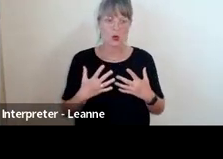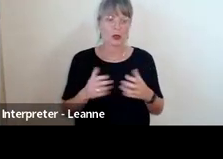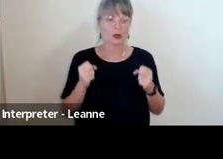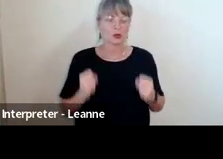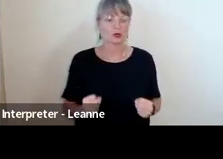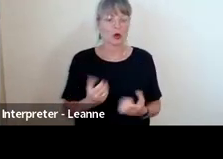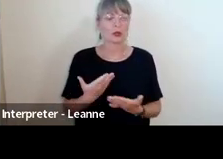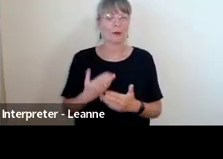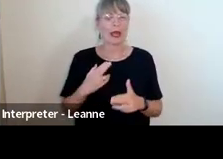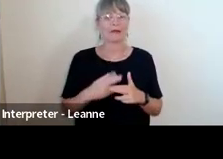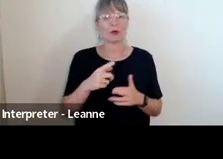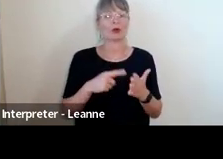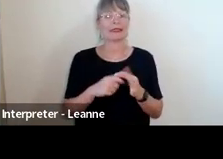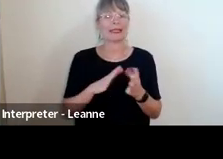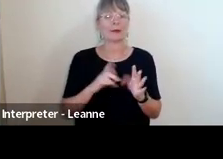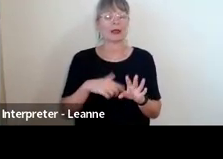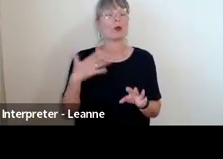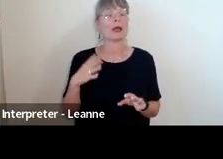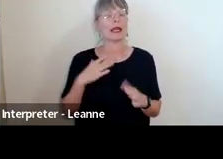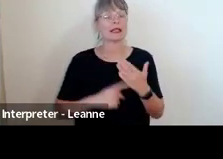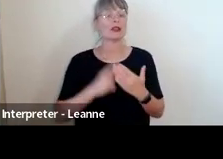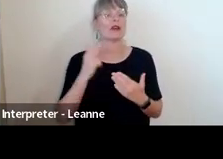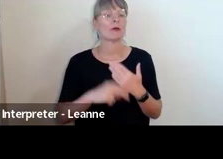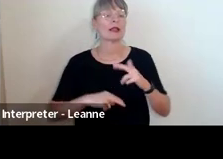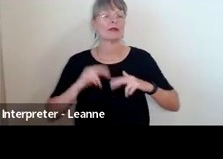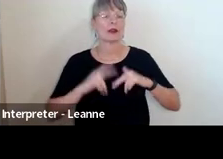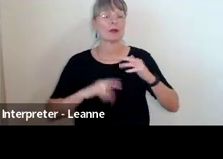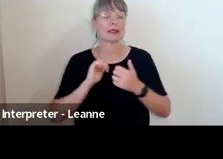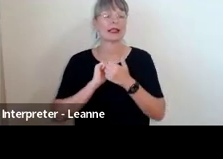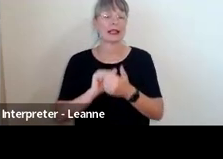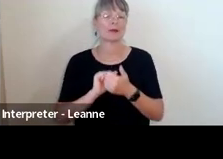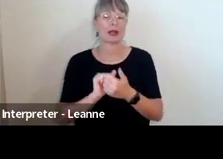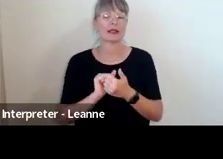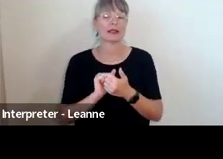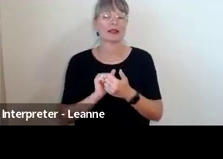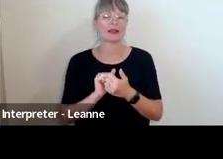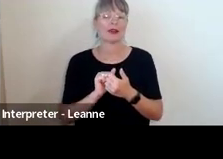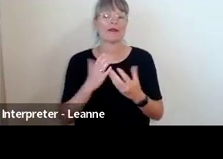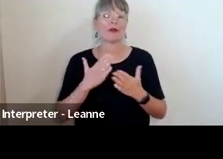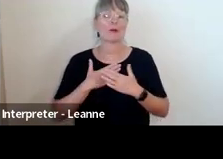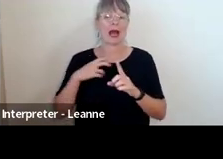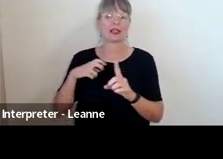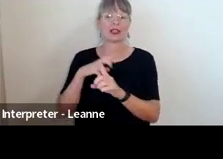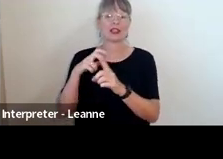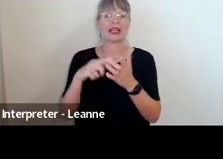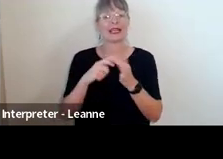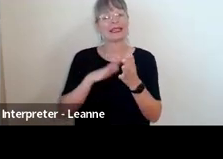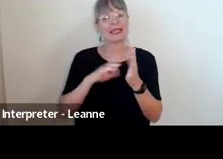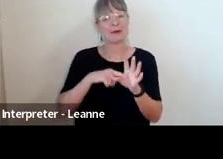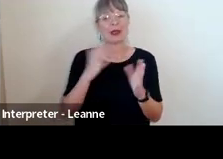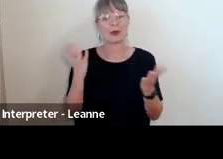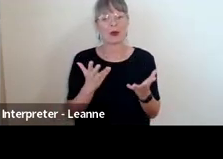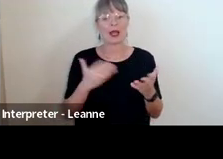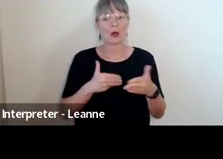We're looking for software developers and collaborators to join us on this journey. Teamy, a future where organising support is simple